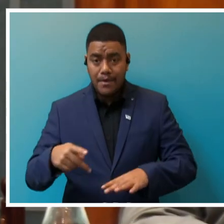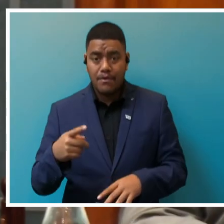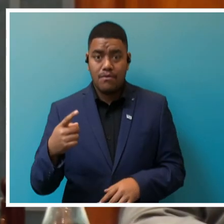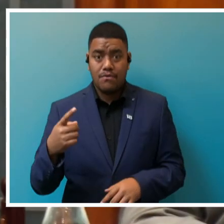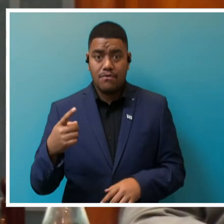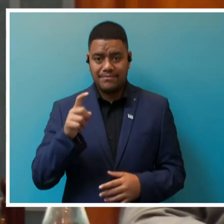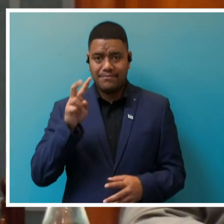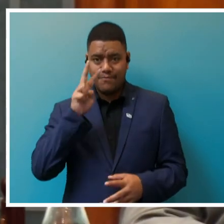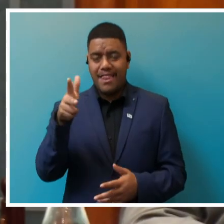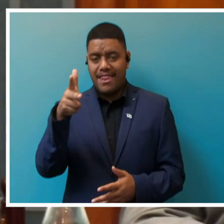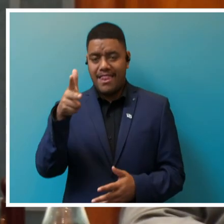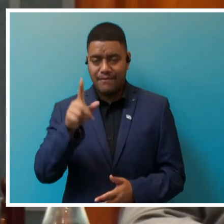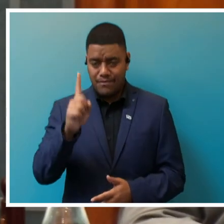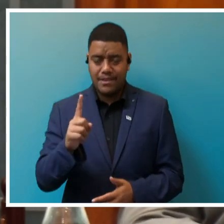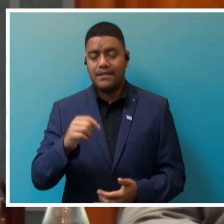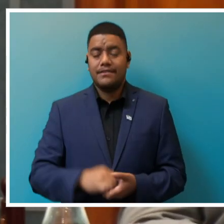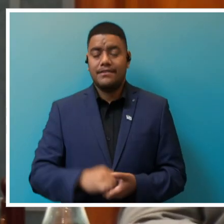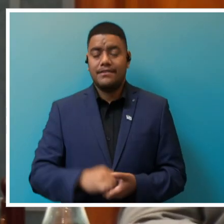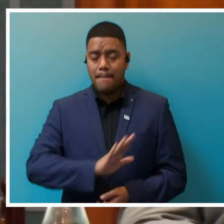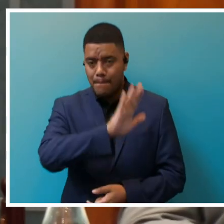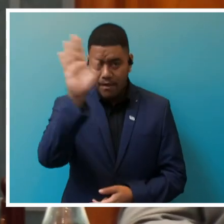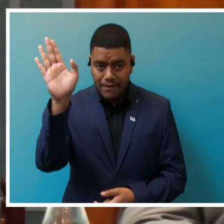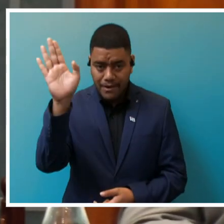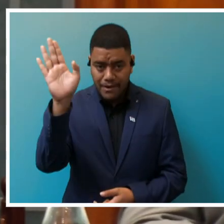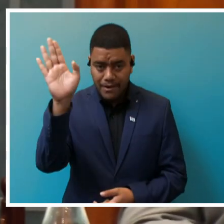today's live broadcast. Ms. Hambulavinak.